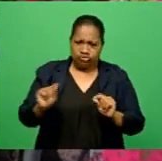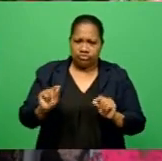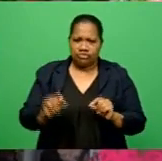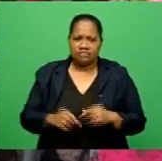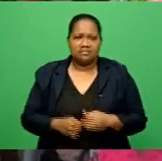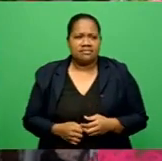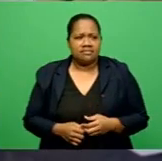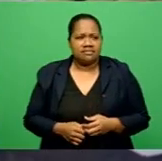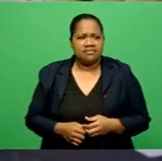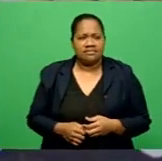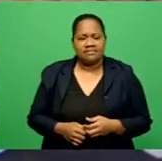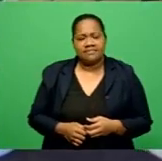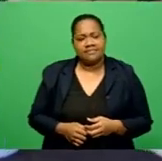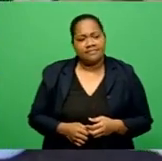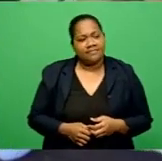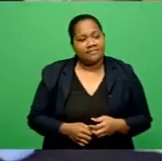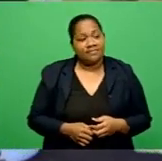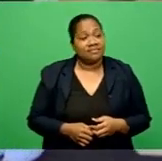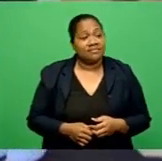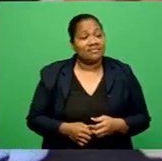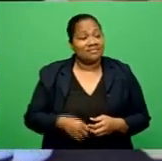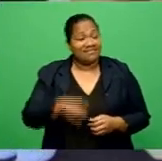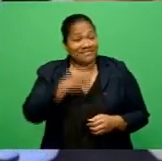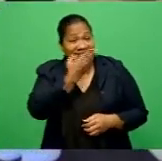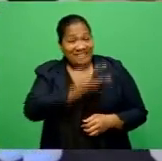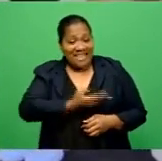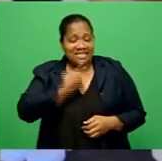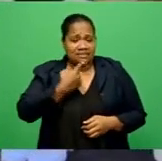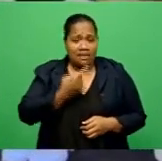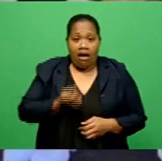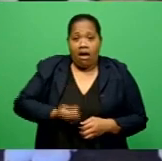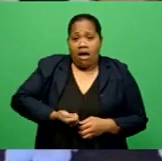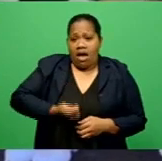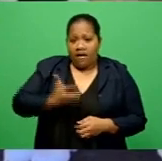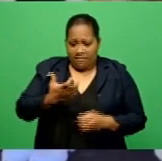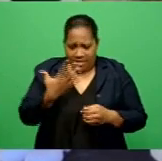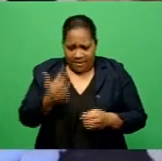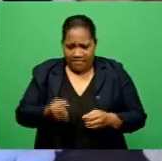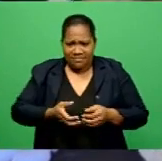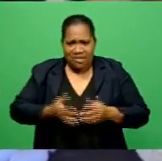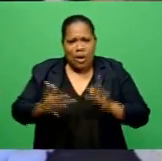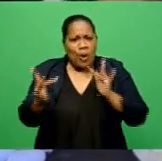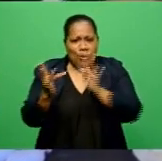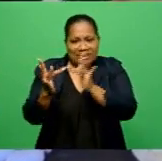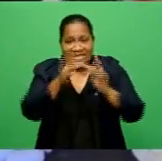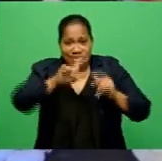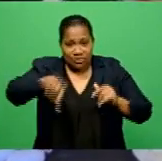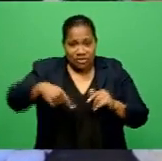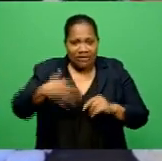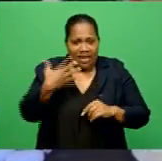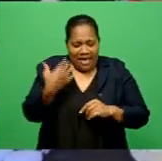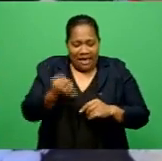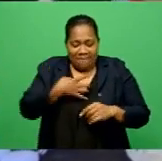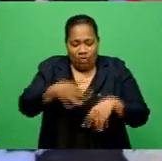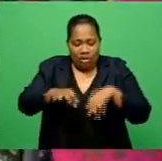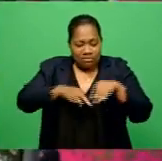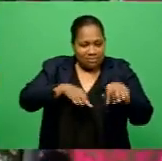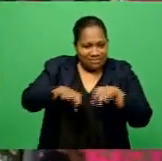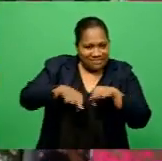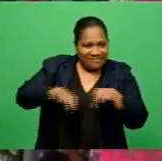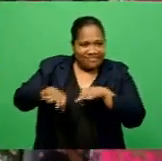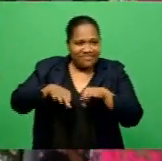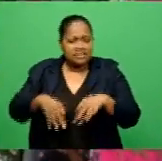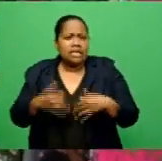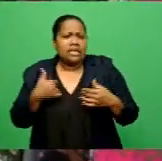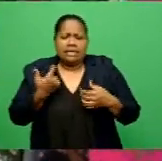light to the younger generation. Tafunai says after establishing contacts in Suva, she has more plans in the bag. Since I just started in June, I've